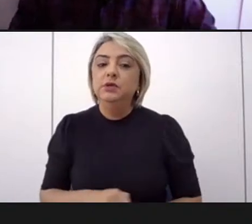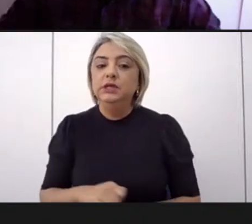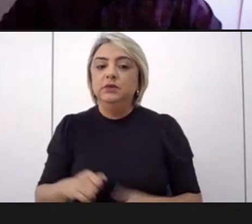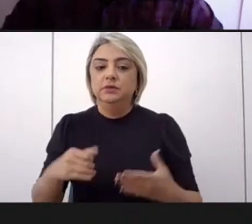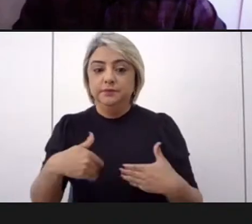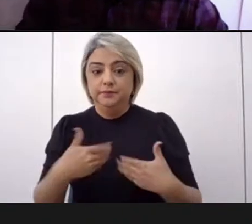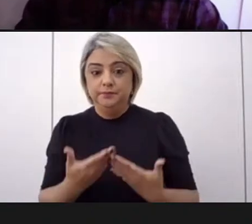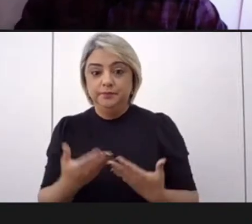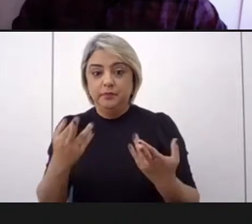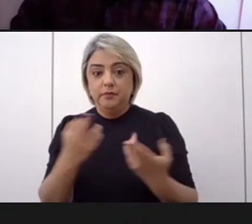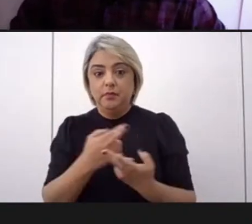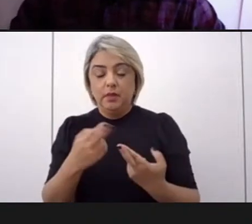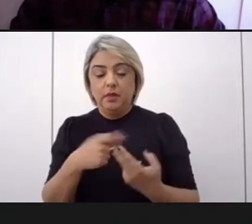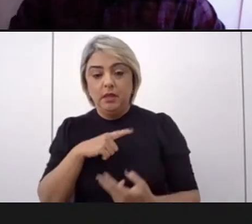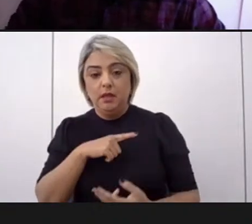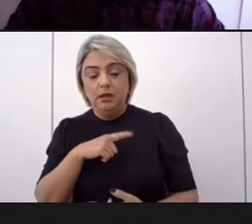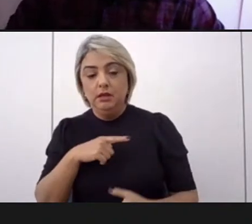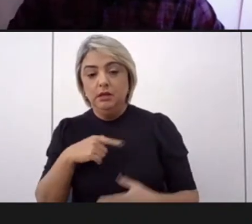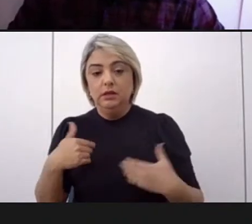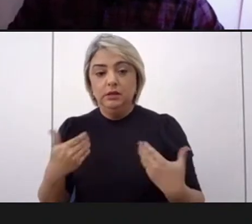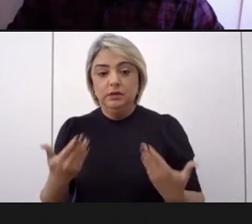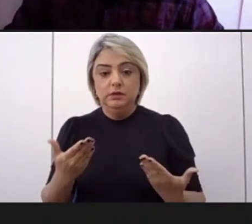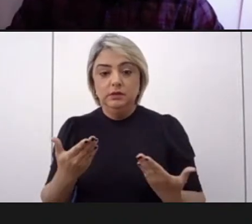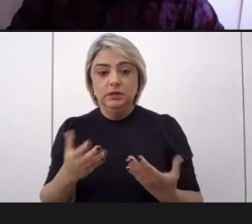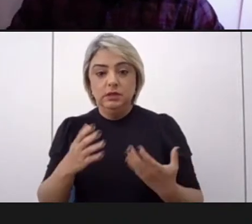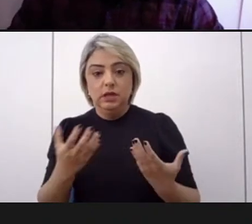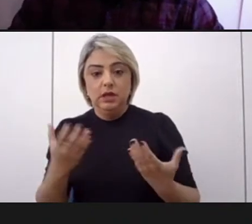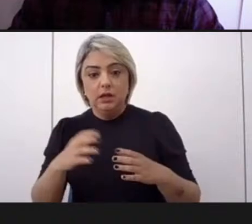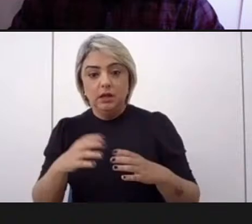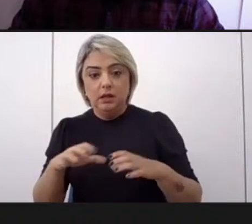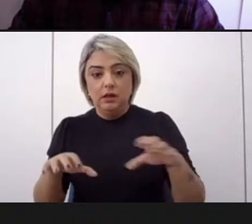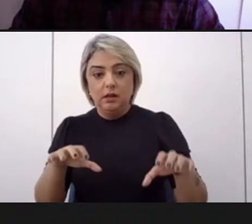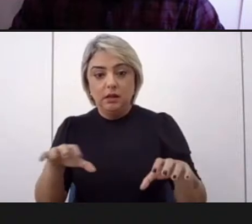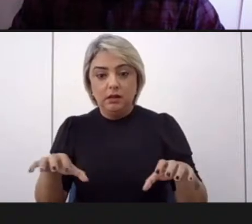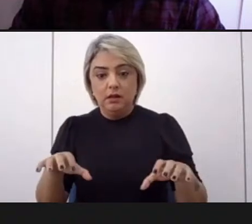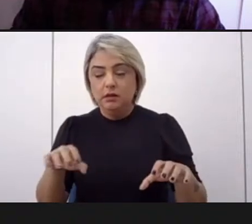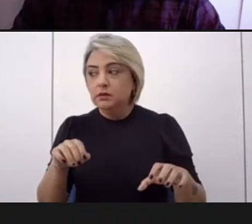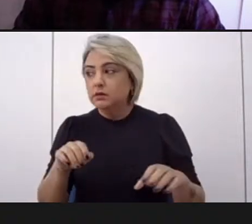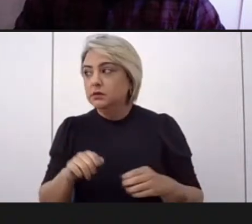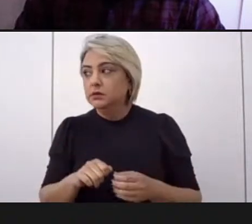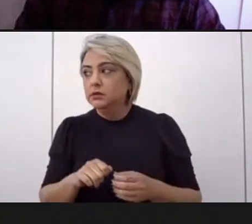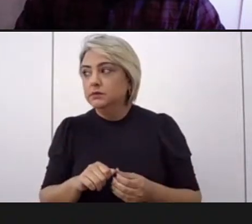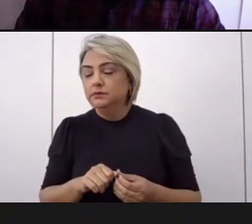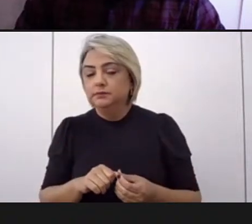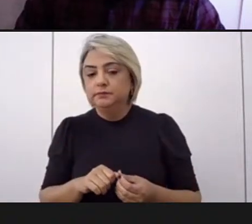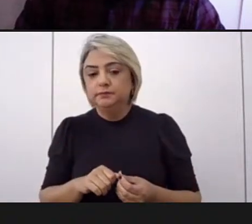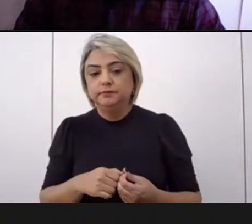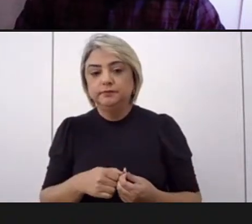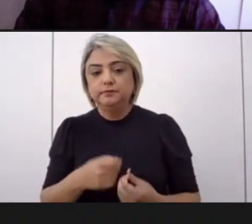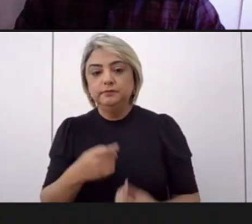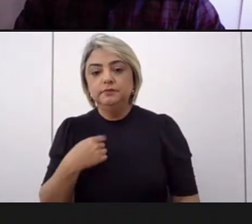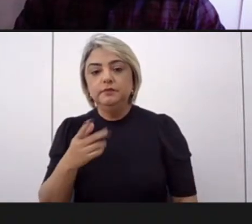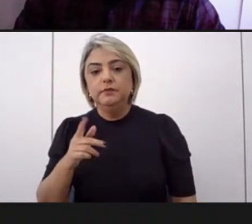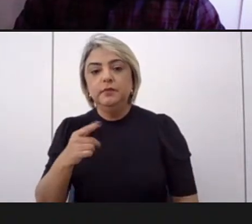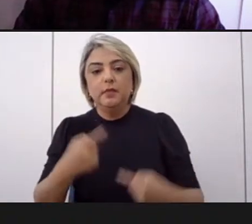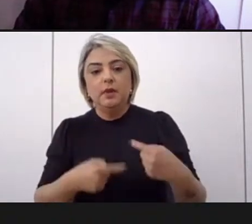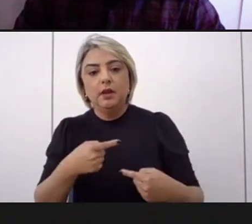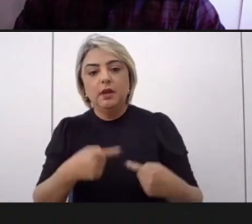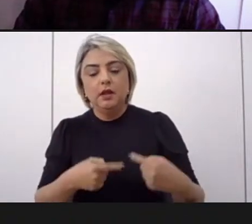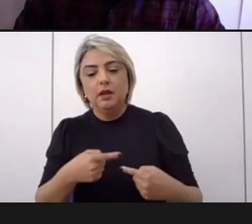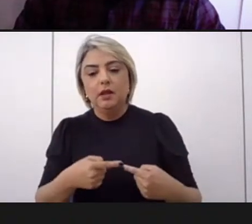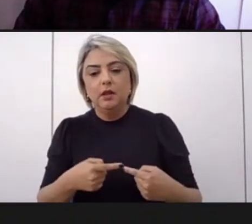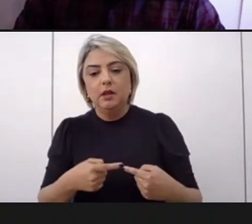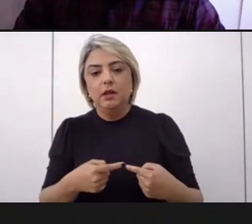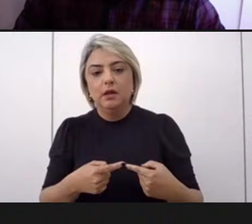socialist government and his way of trying to change a little bit of agricultural policy and going towards less